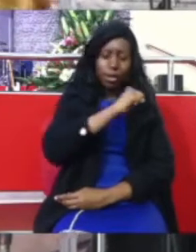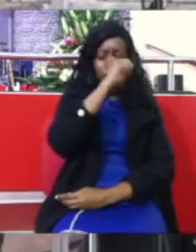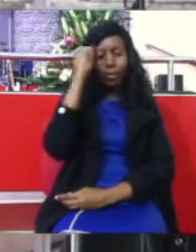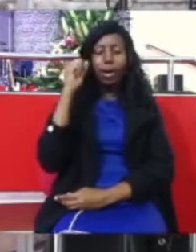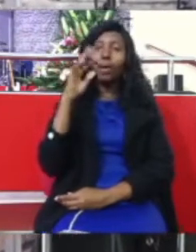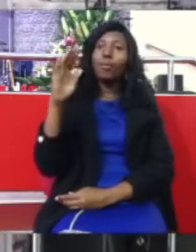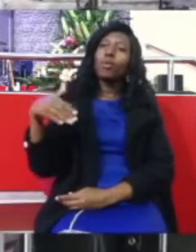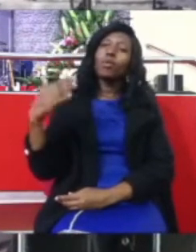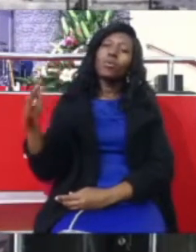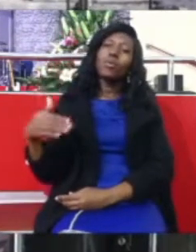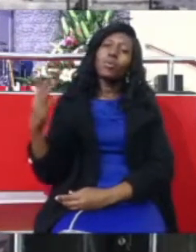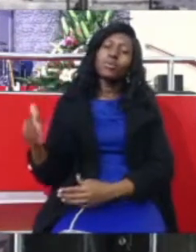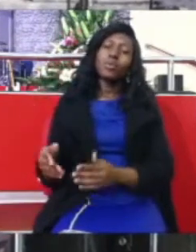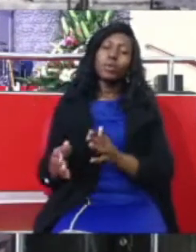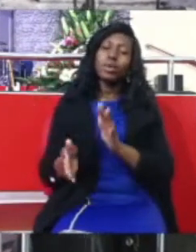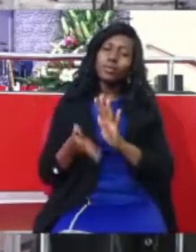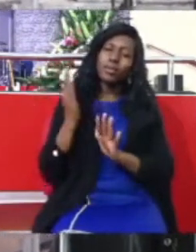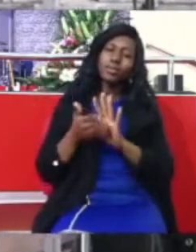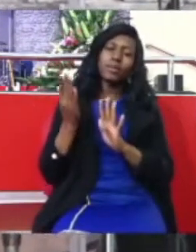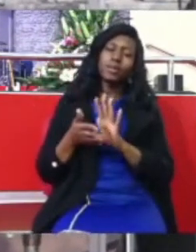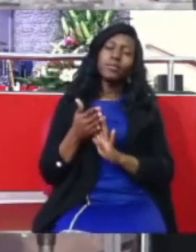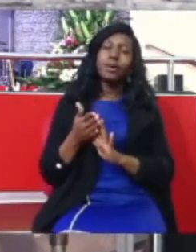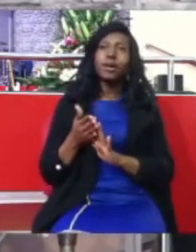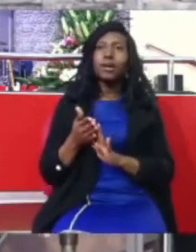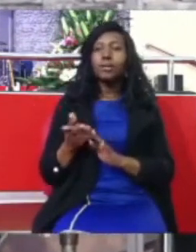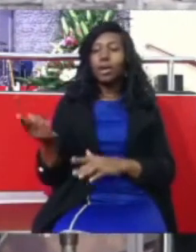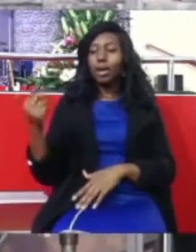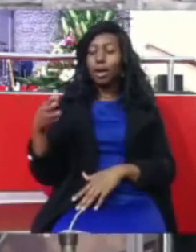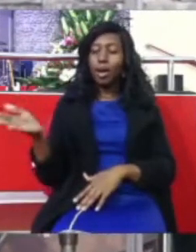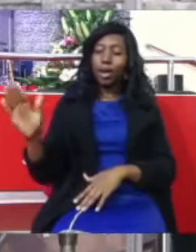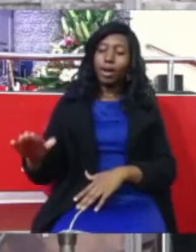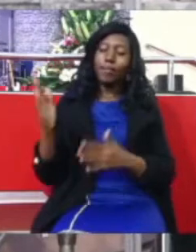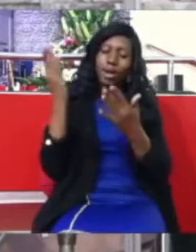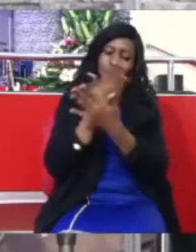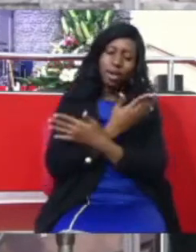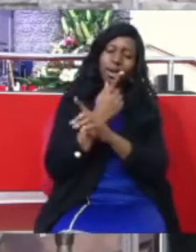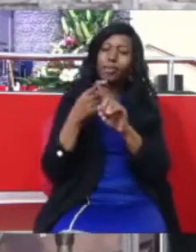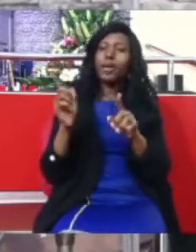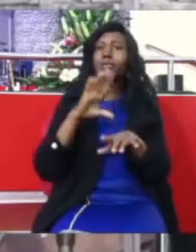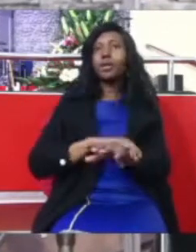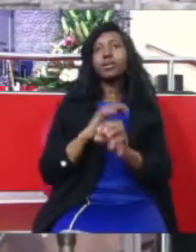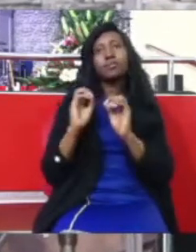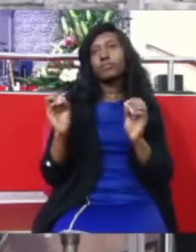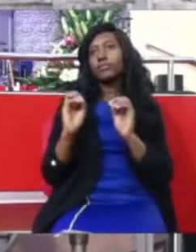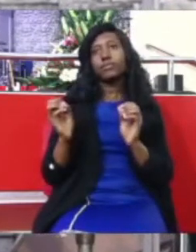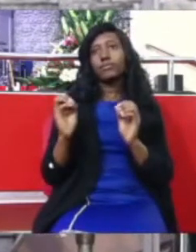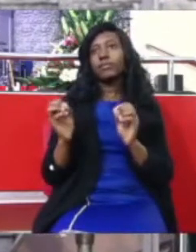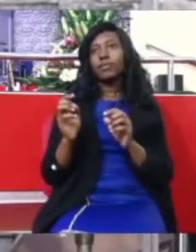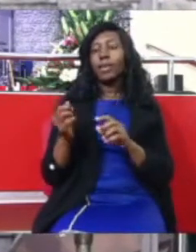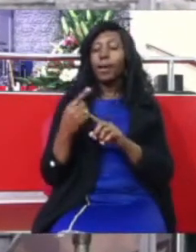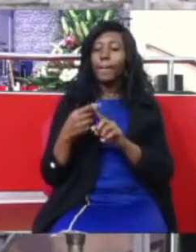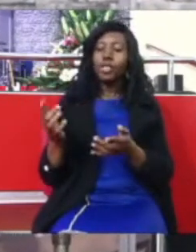do I normally rush and work late at night? Yet I am catching nothing. Then Jesus has appeared into the scene,